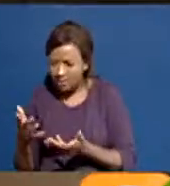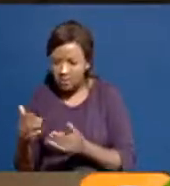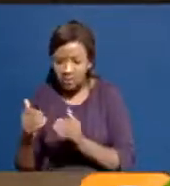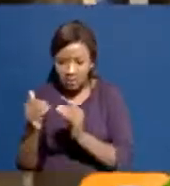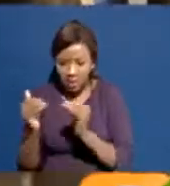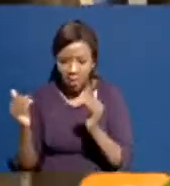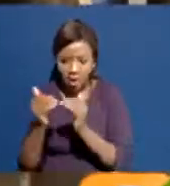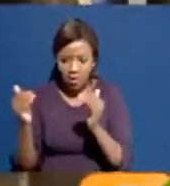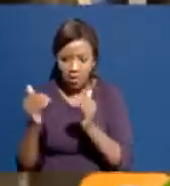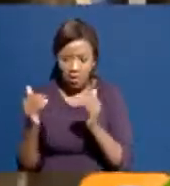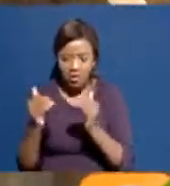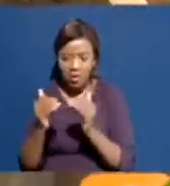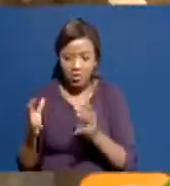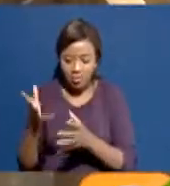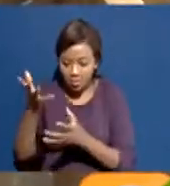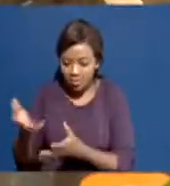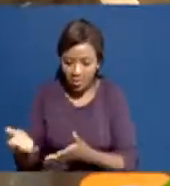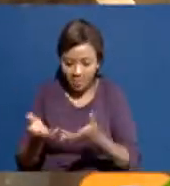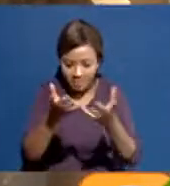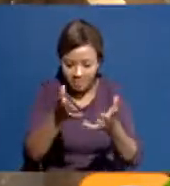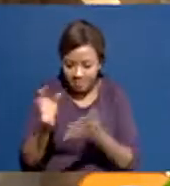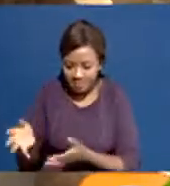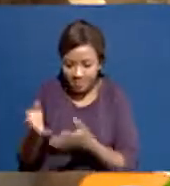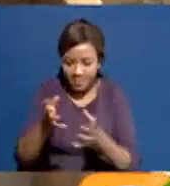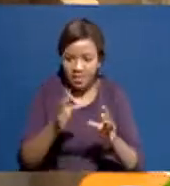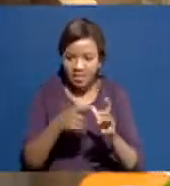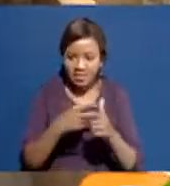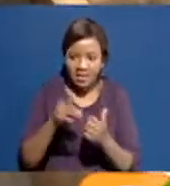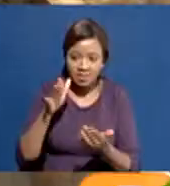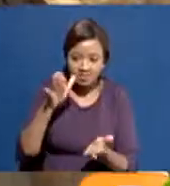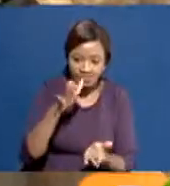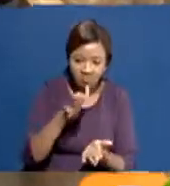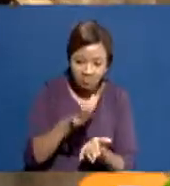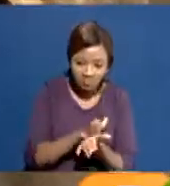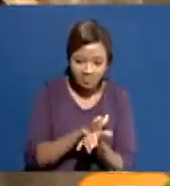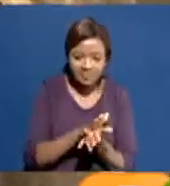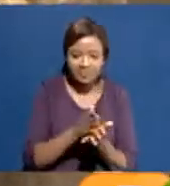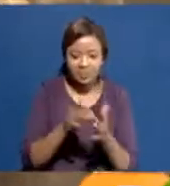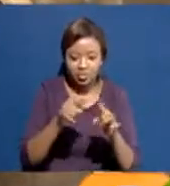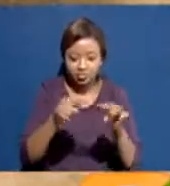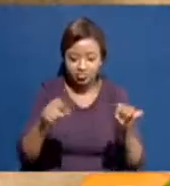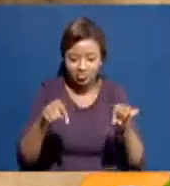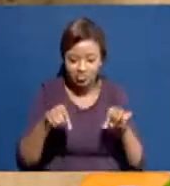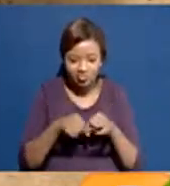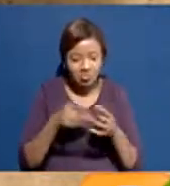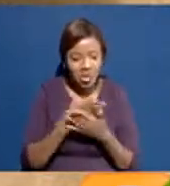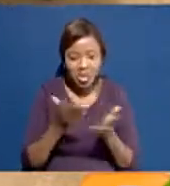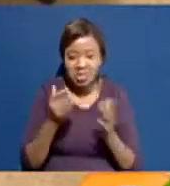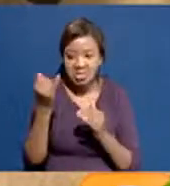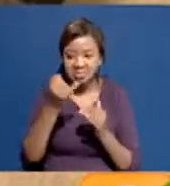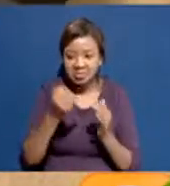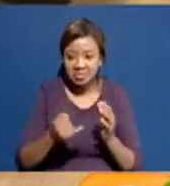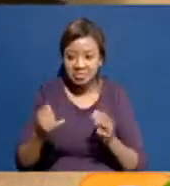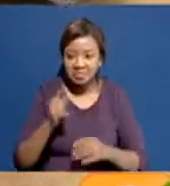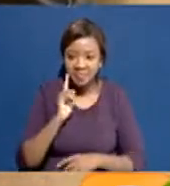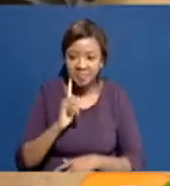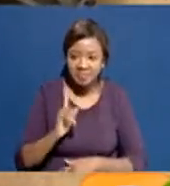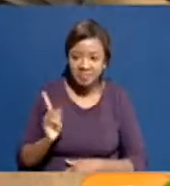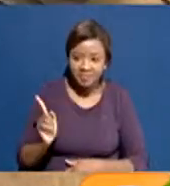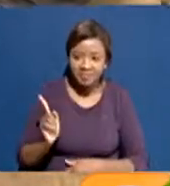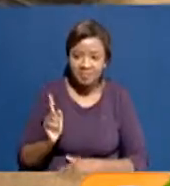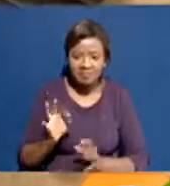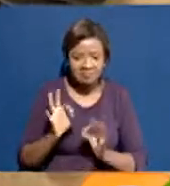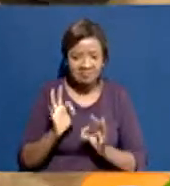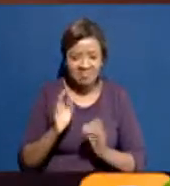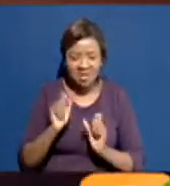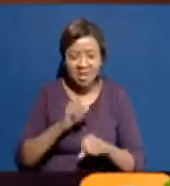sizes, then compress it with the hydraulic press and mold it into a certain shape. The Gjenge pavers are now popular in the